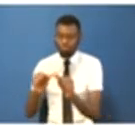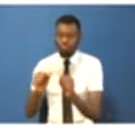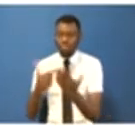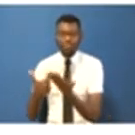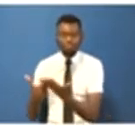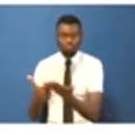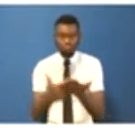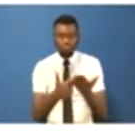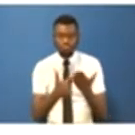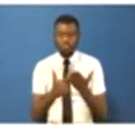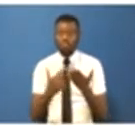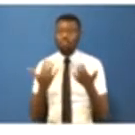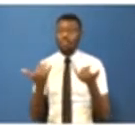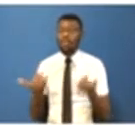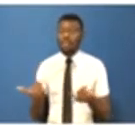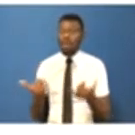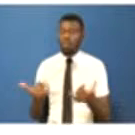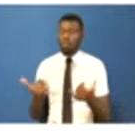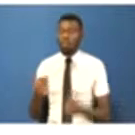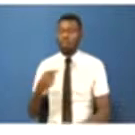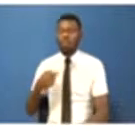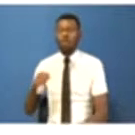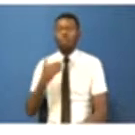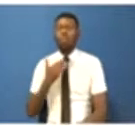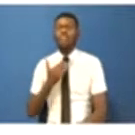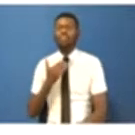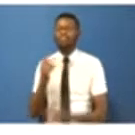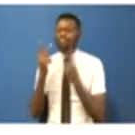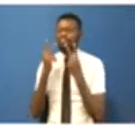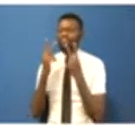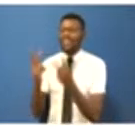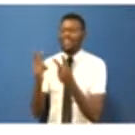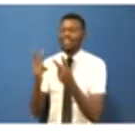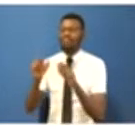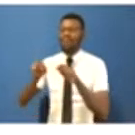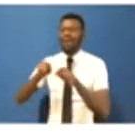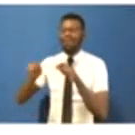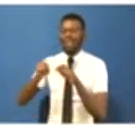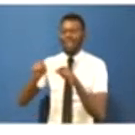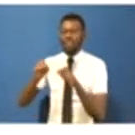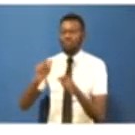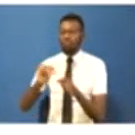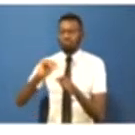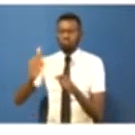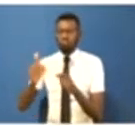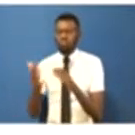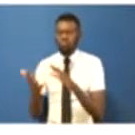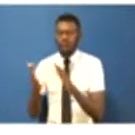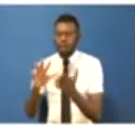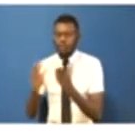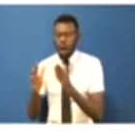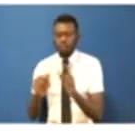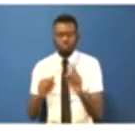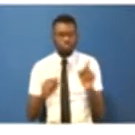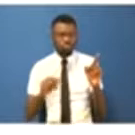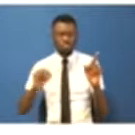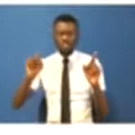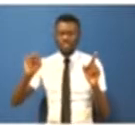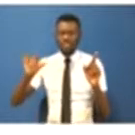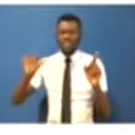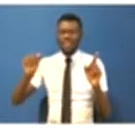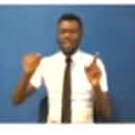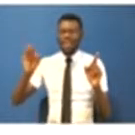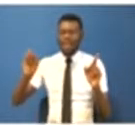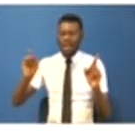and right about now we want to look at the governance of the city and i just come to you mr nyamamu at the